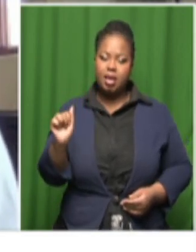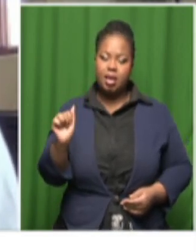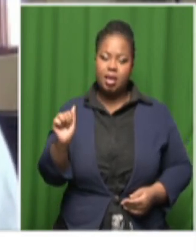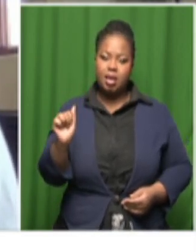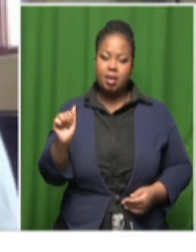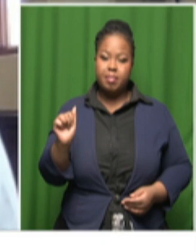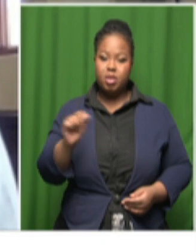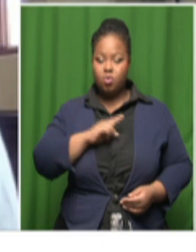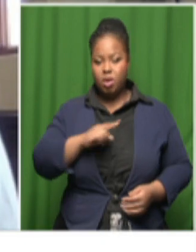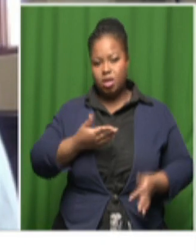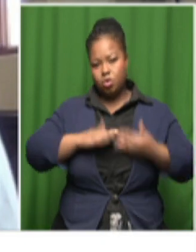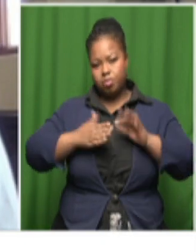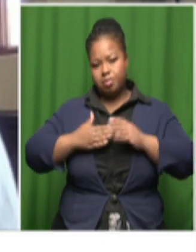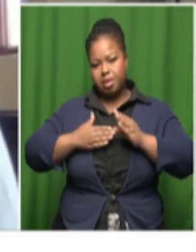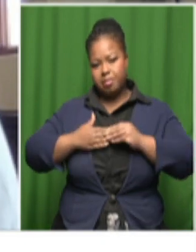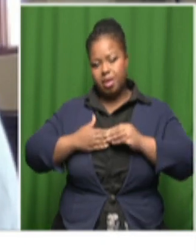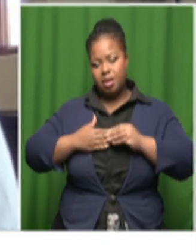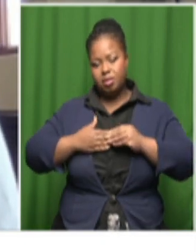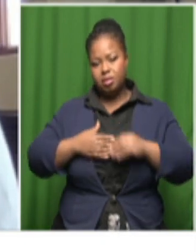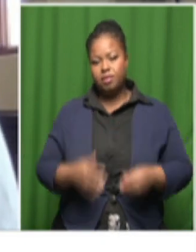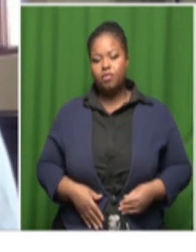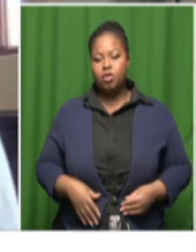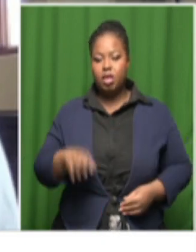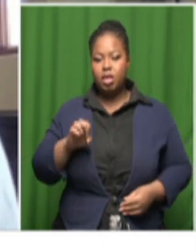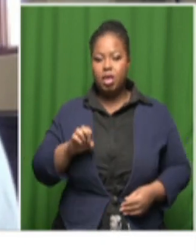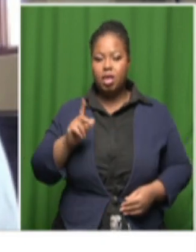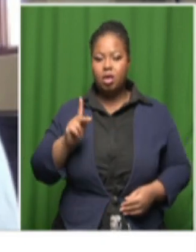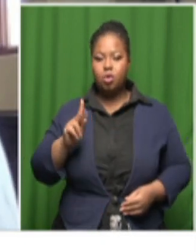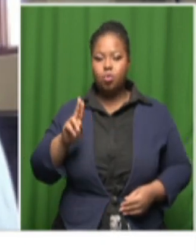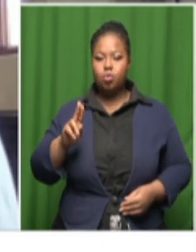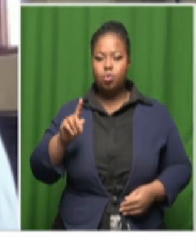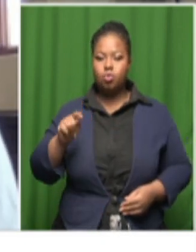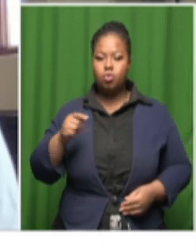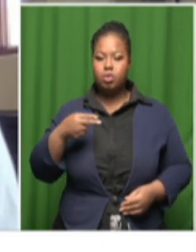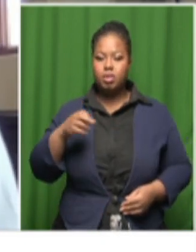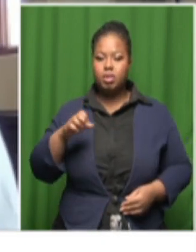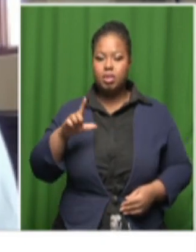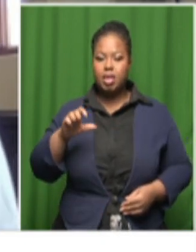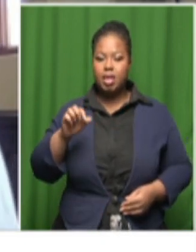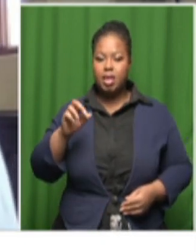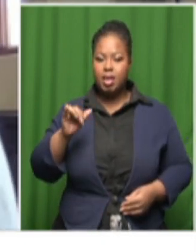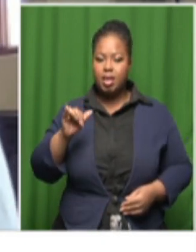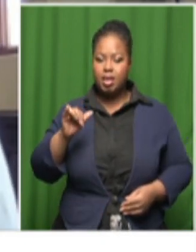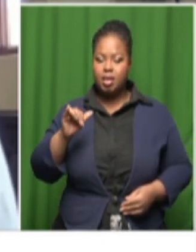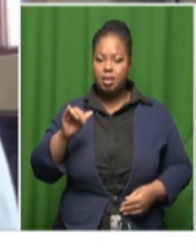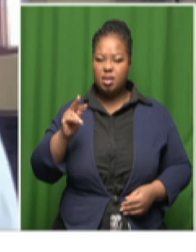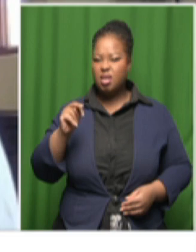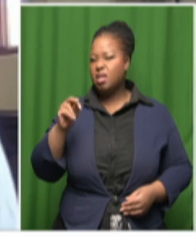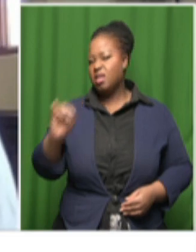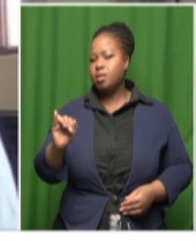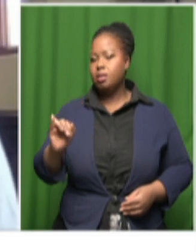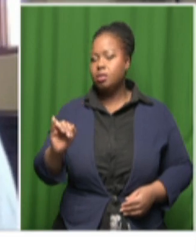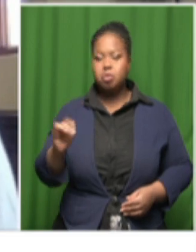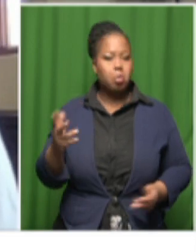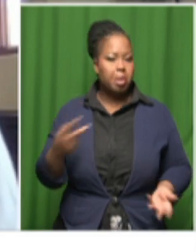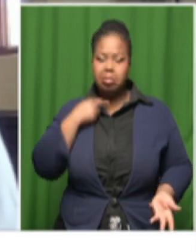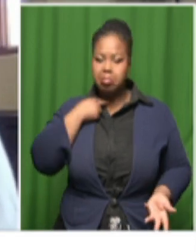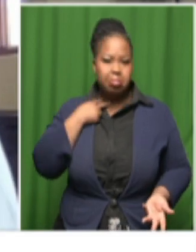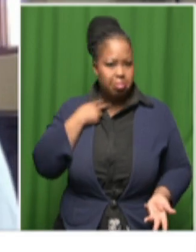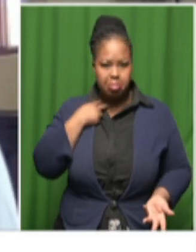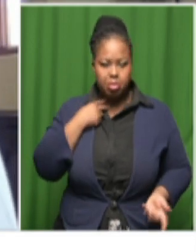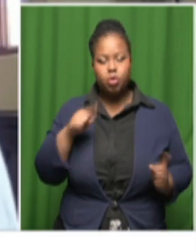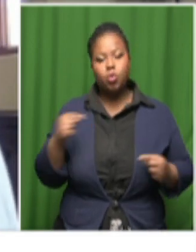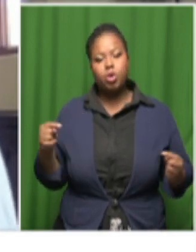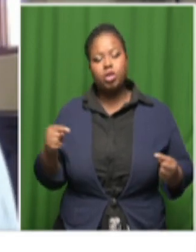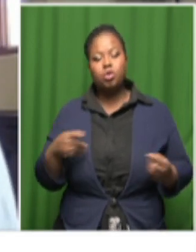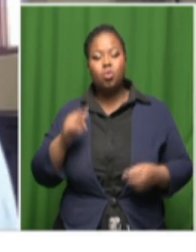where the residents of a shelter called Ikuteleni struggled to argue that the city